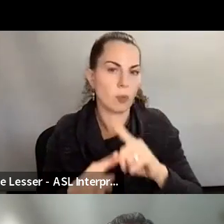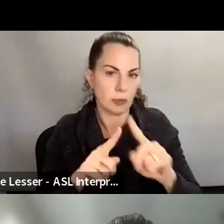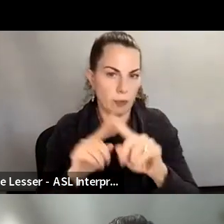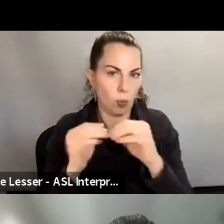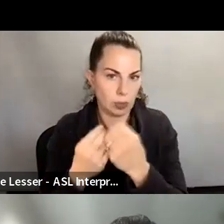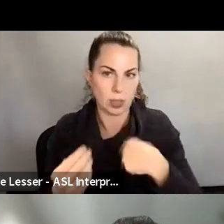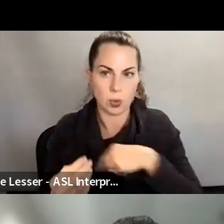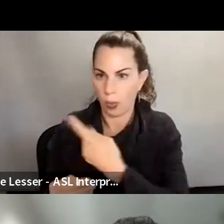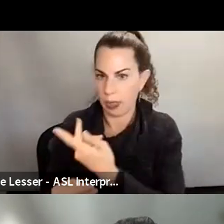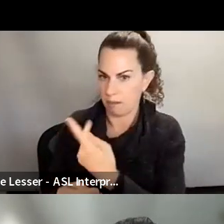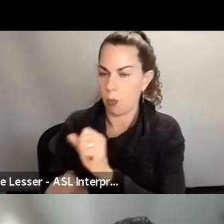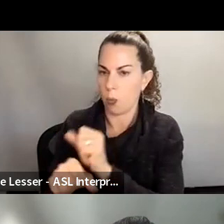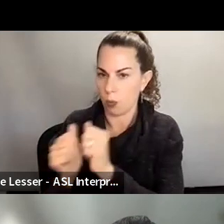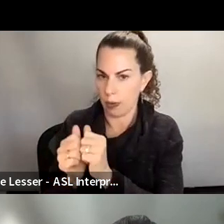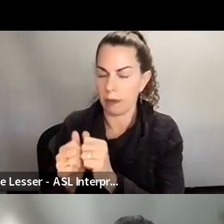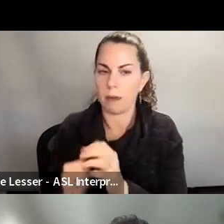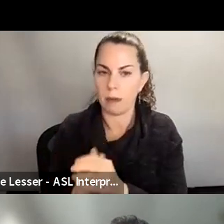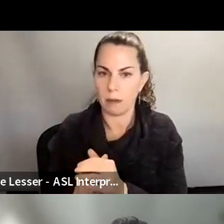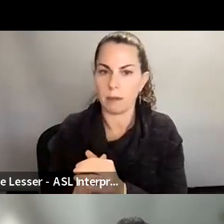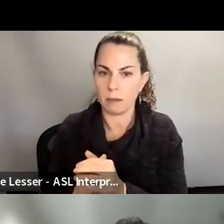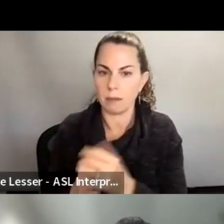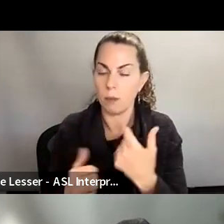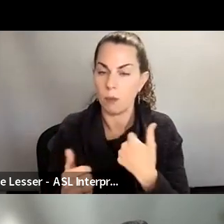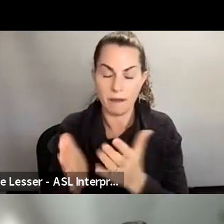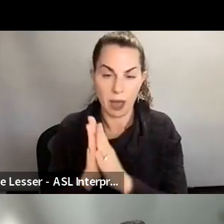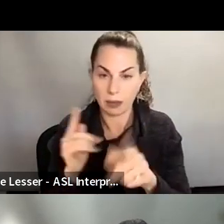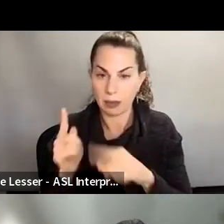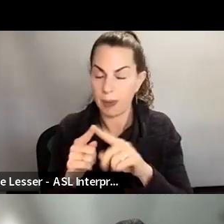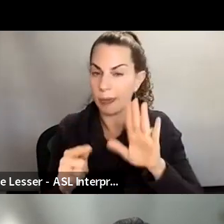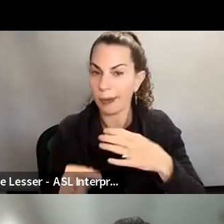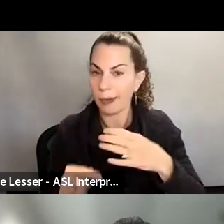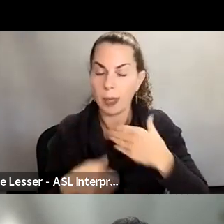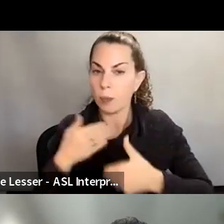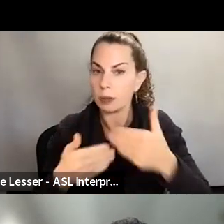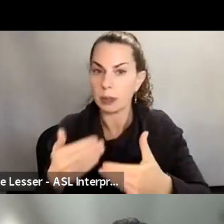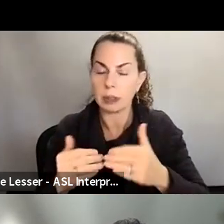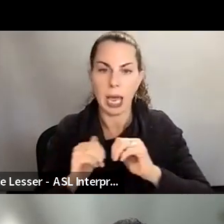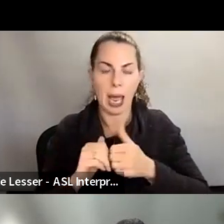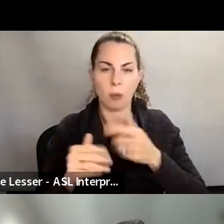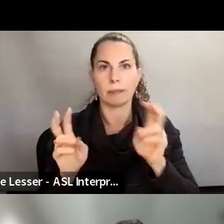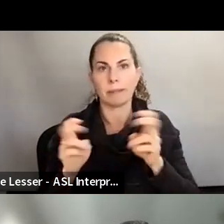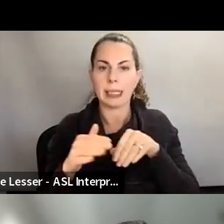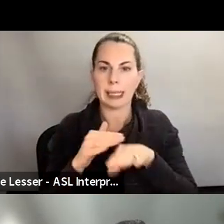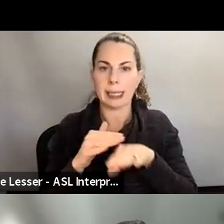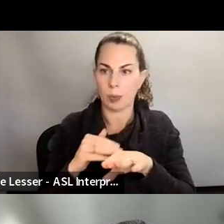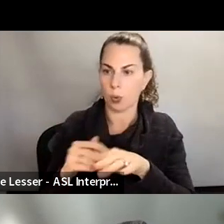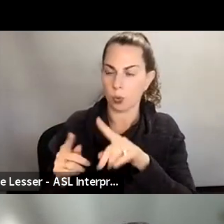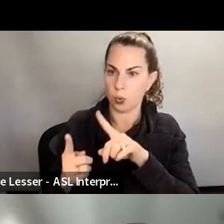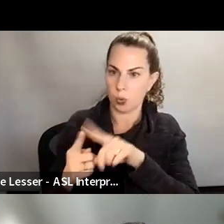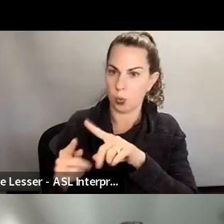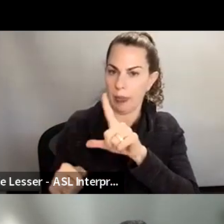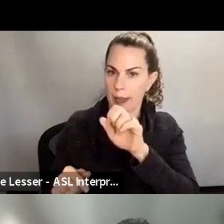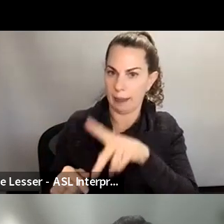actually Dylan and I have specifically worked with, we've asked them about their complaint process. How accessible is this to the person who's